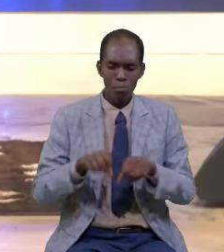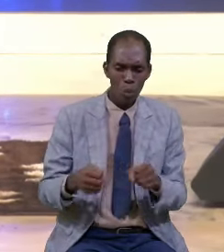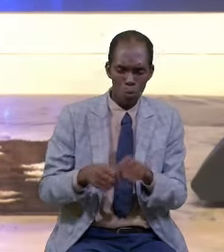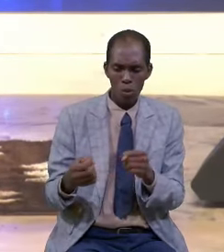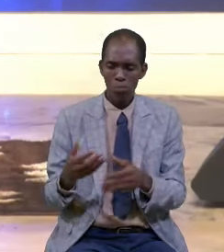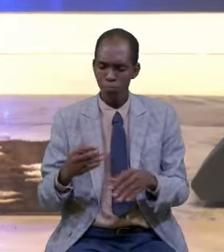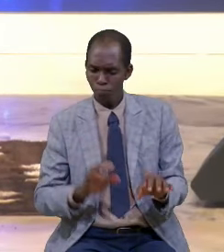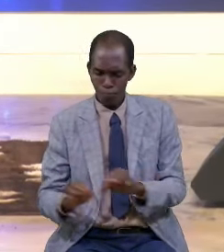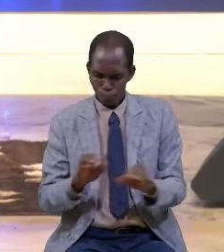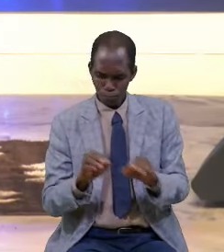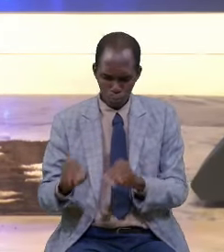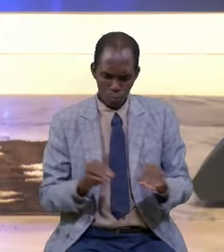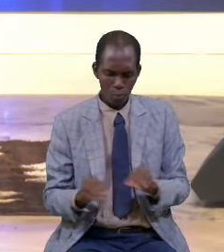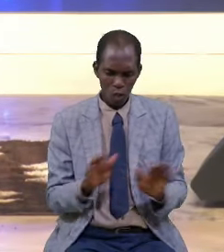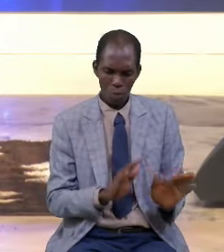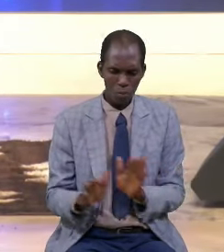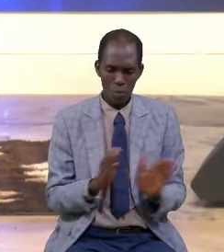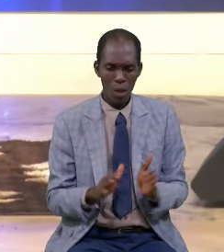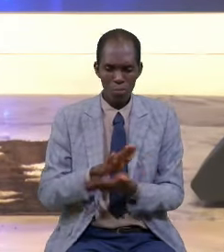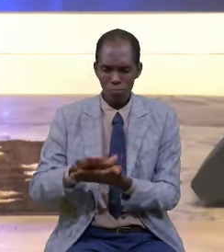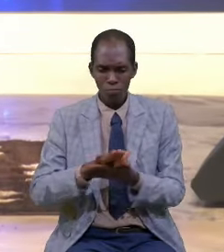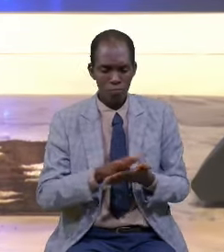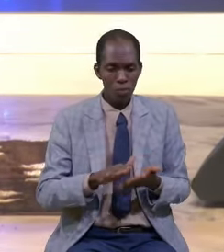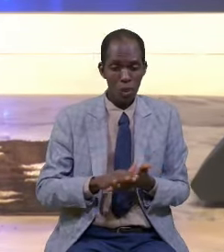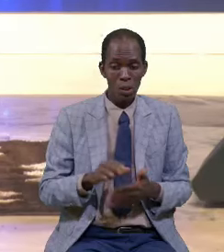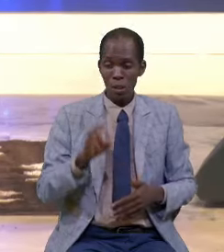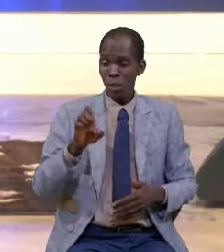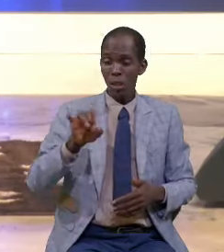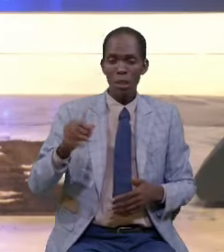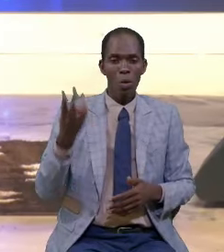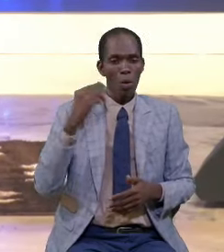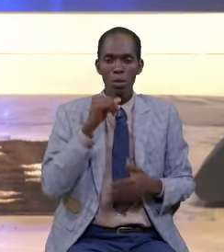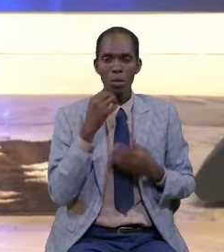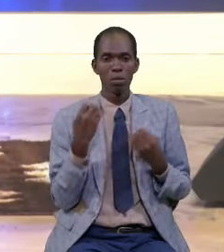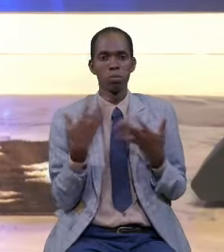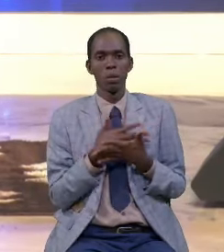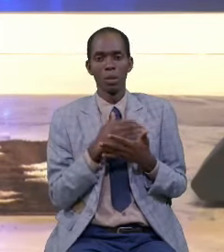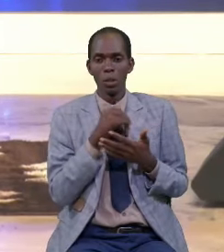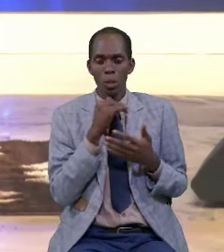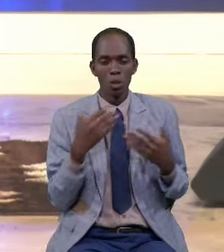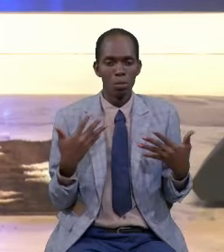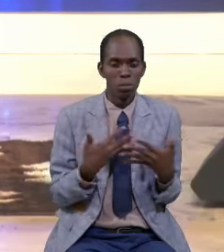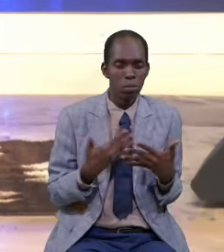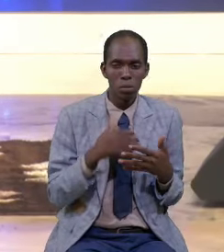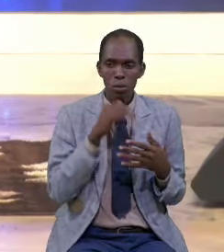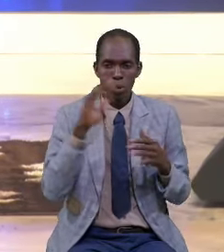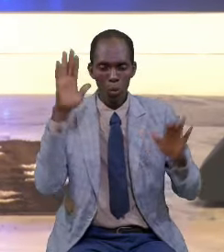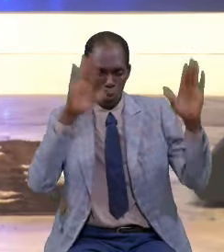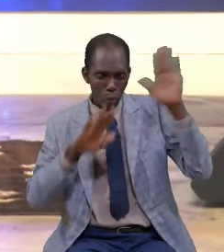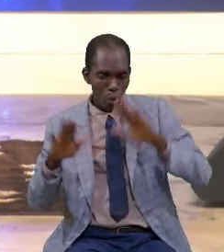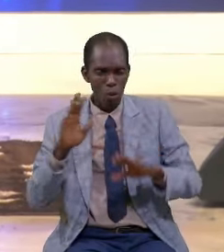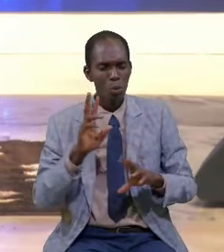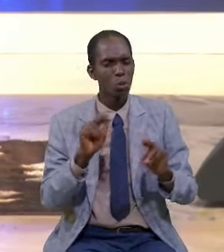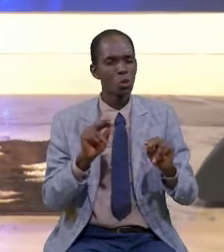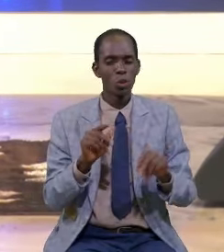trembling. He wasn't fretting. He wasn't worried. He wasn't anxious. He knew something was going